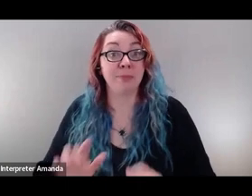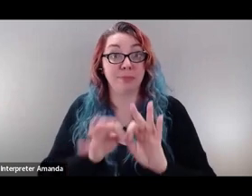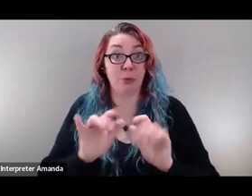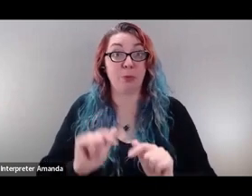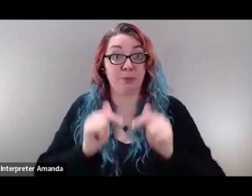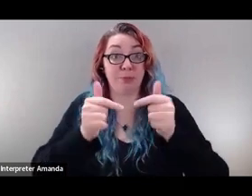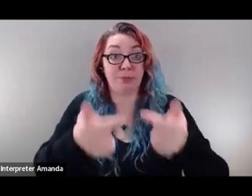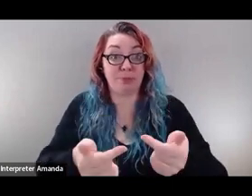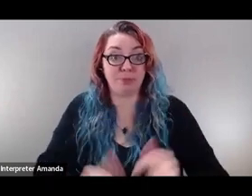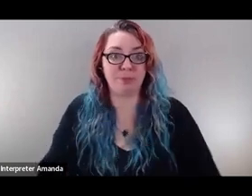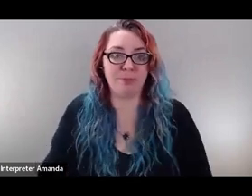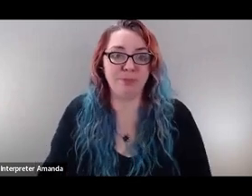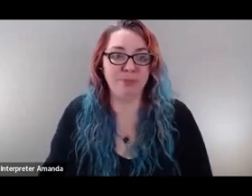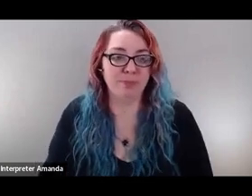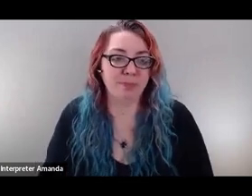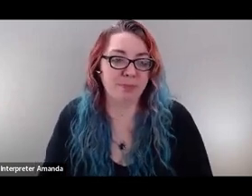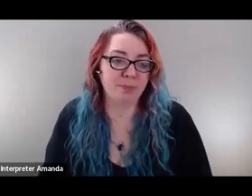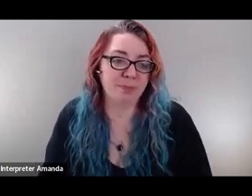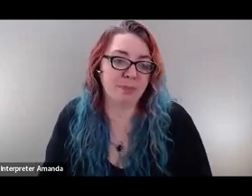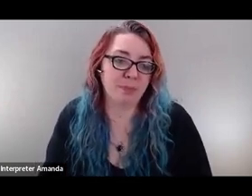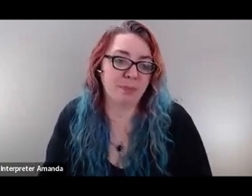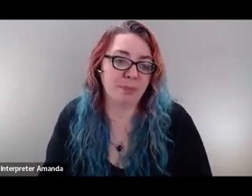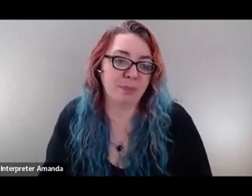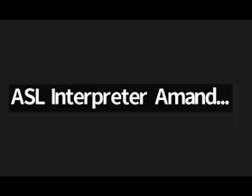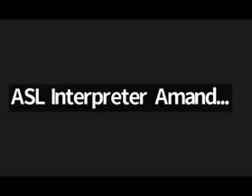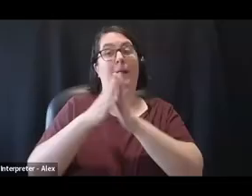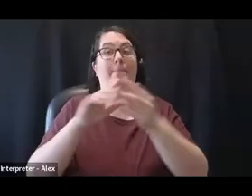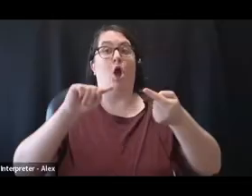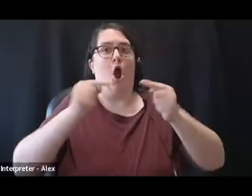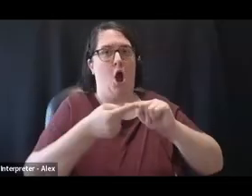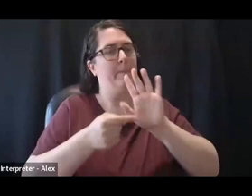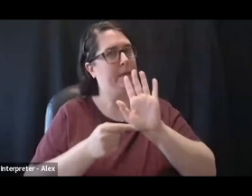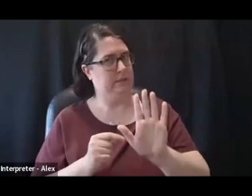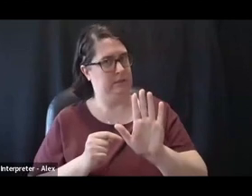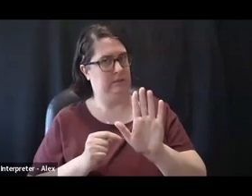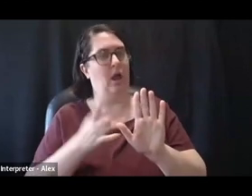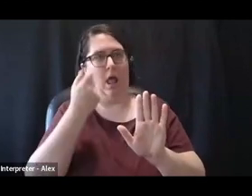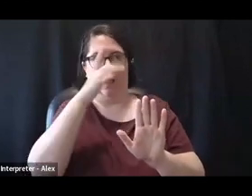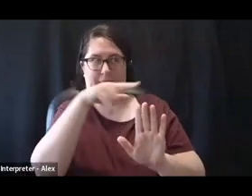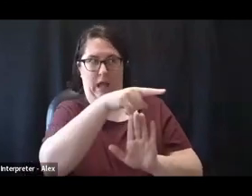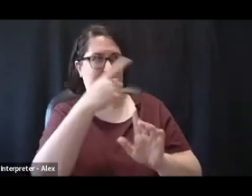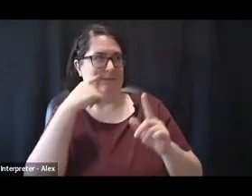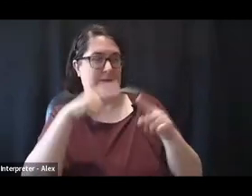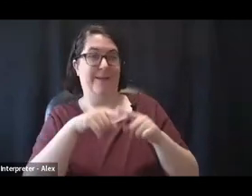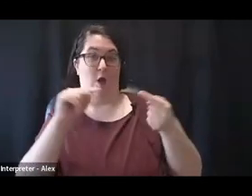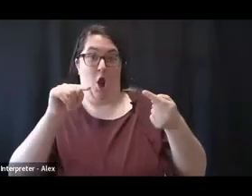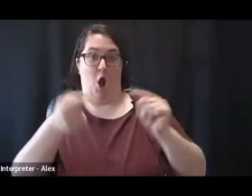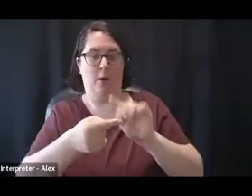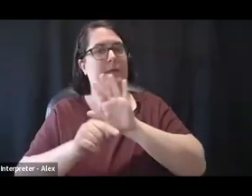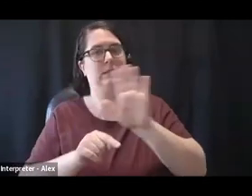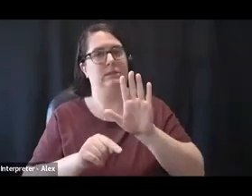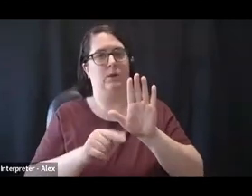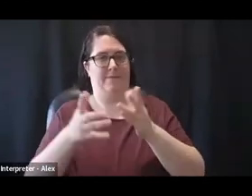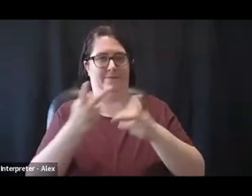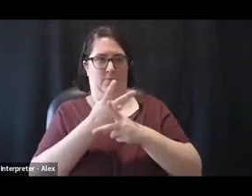through conflict, which is really what I'm hearing in what you're saying, Heather, and correct me if I'm wrong, but I'm really hearing like harm mitigation and ensuring that there's